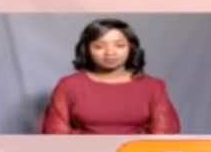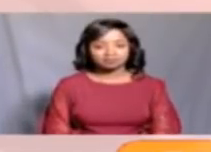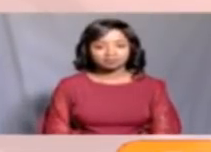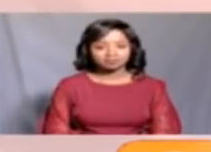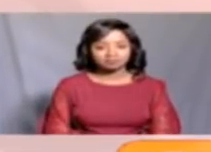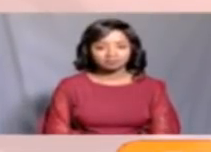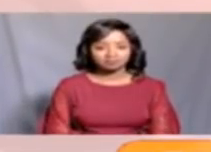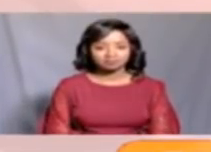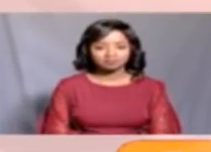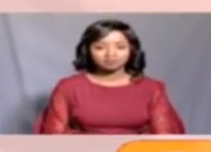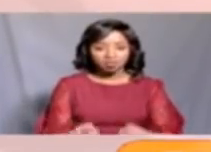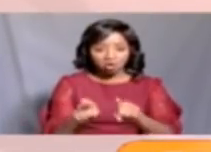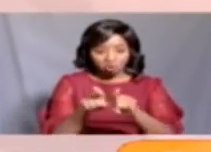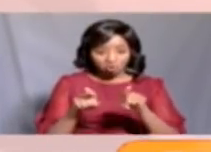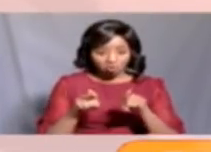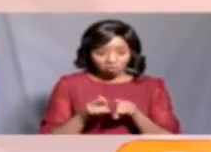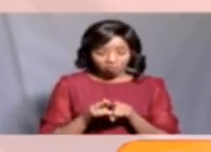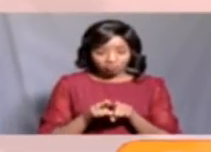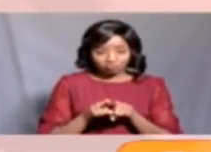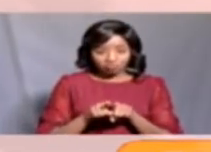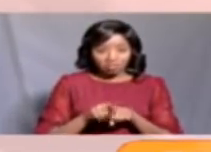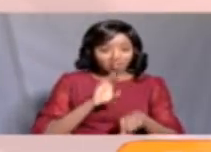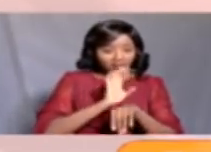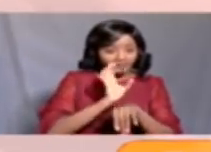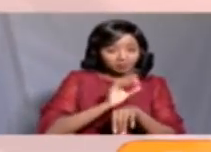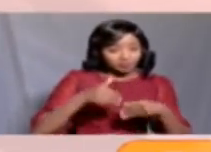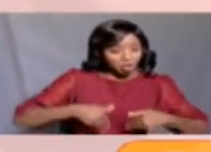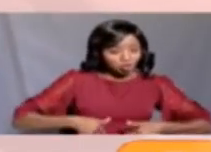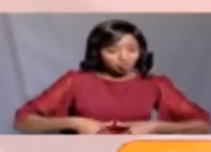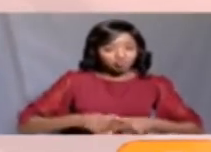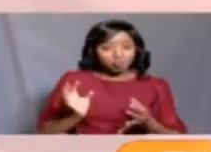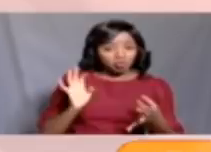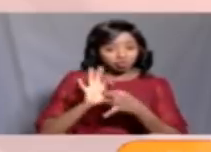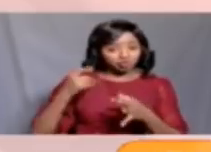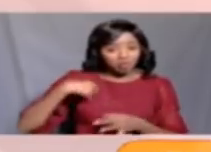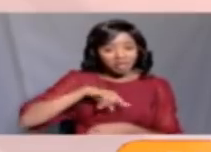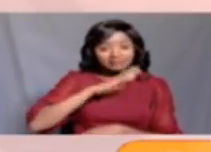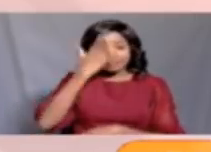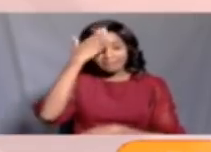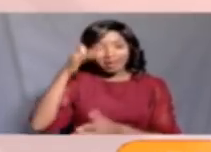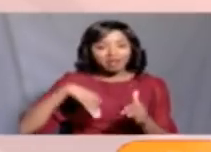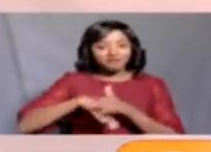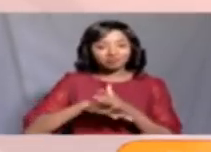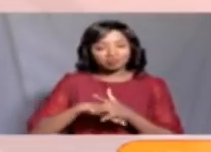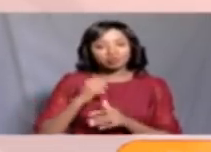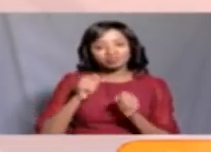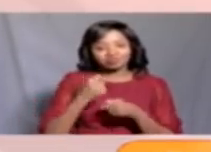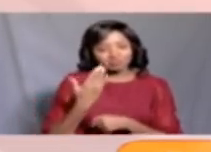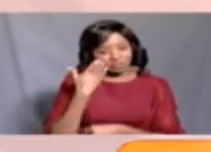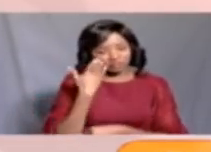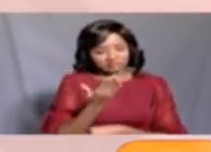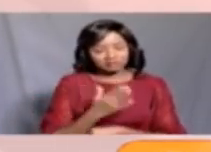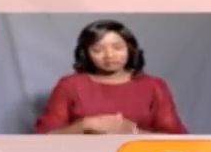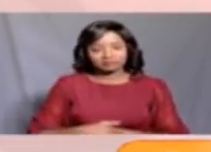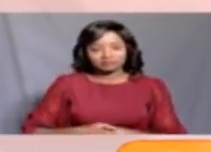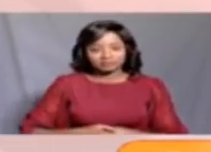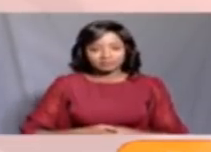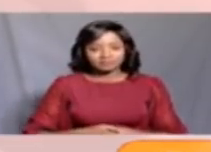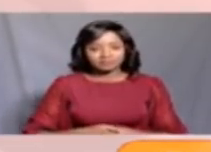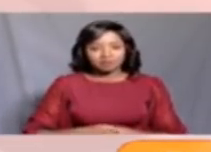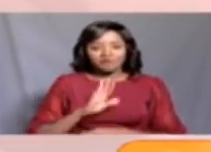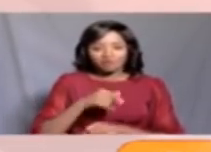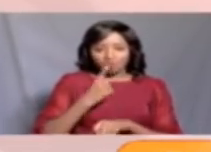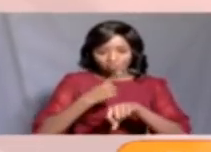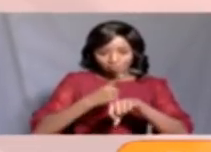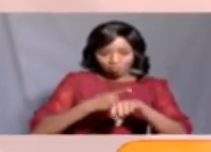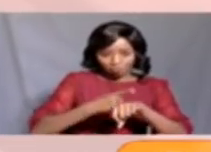And on that note, Gaspo Youth will be joining us on Monday Football, so be sure to tune in to that from 1:30